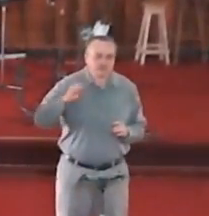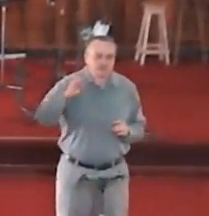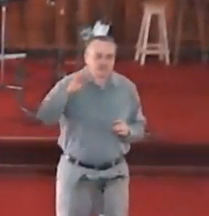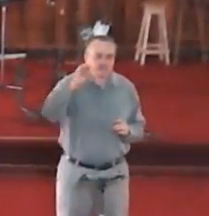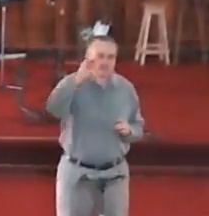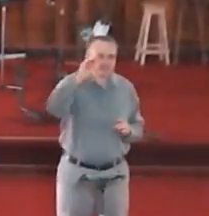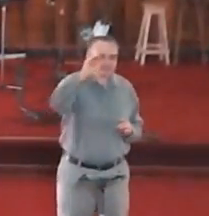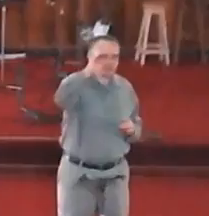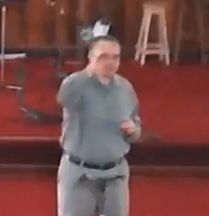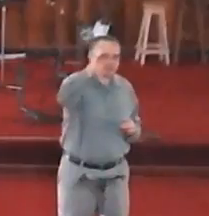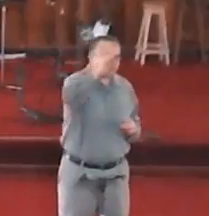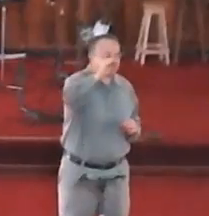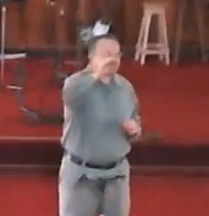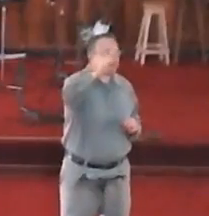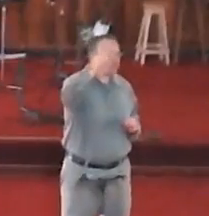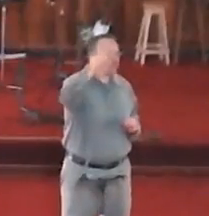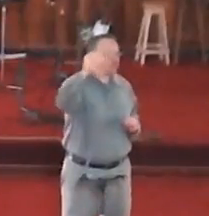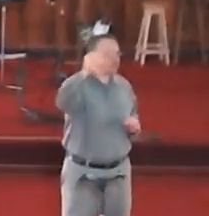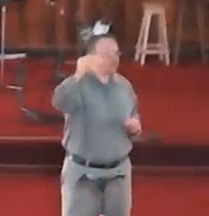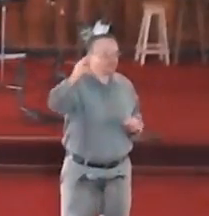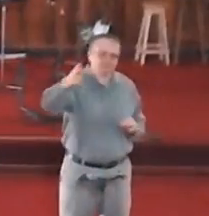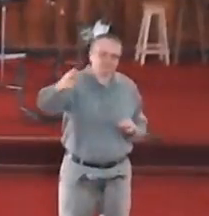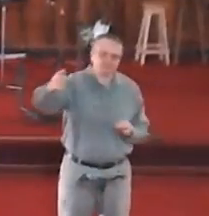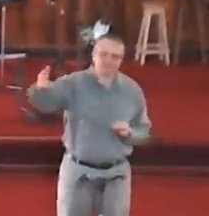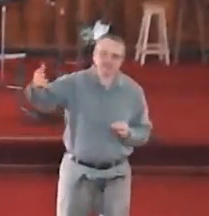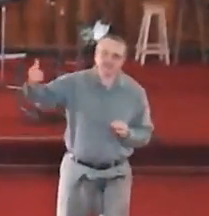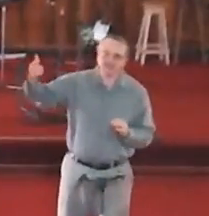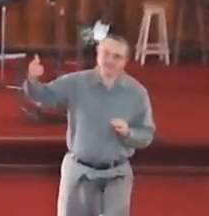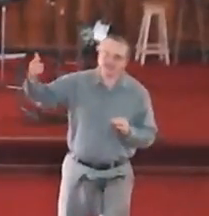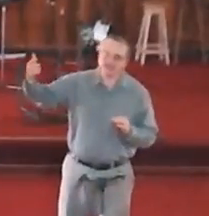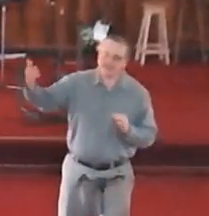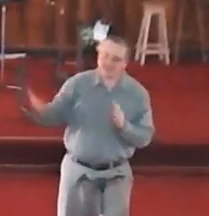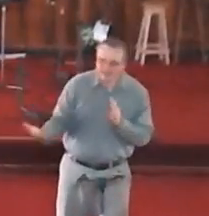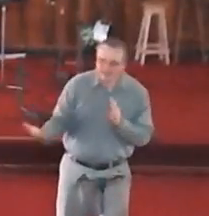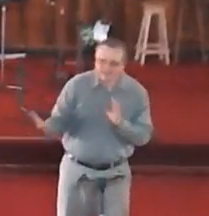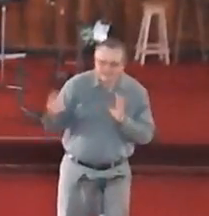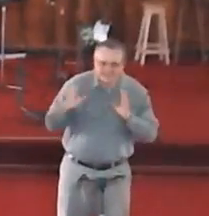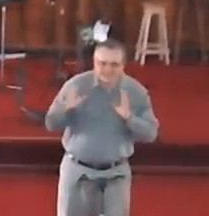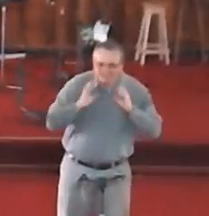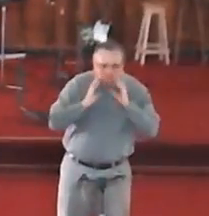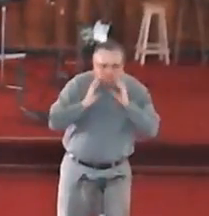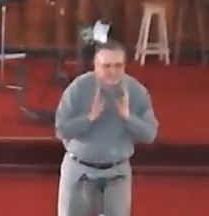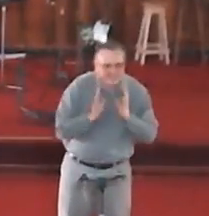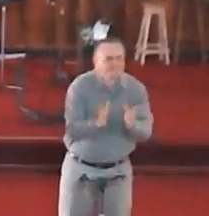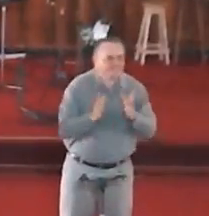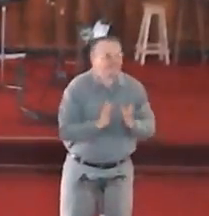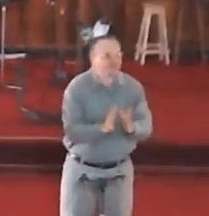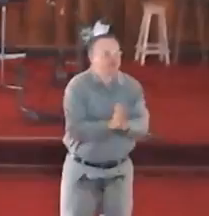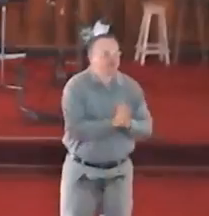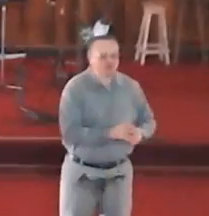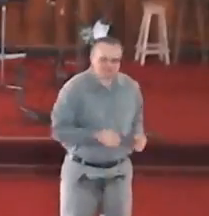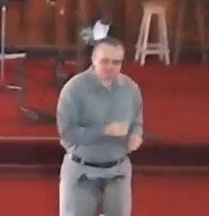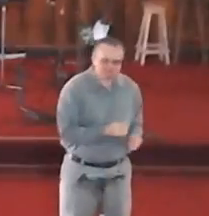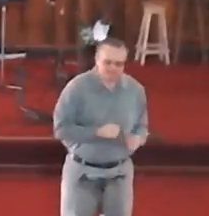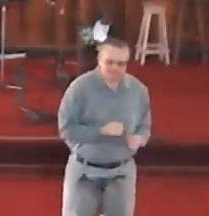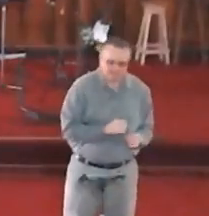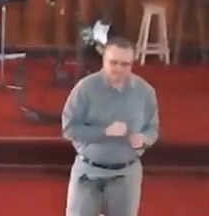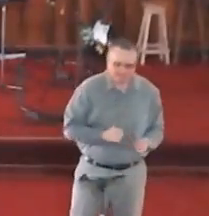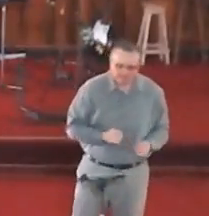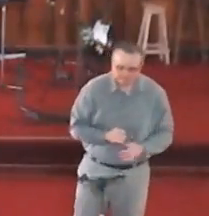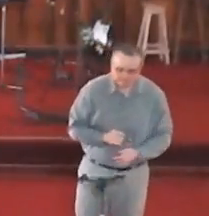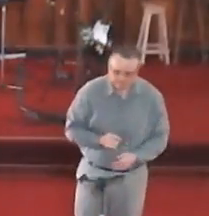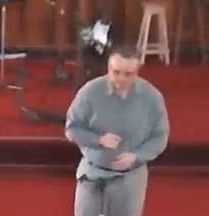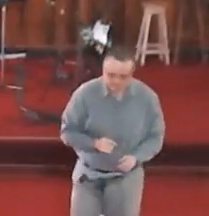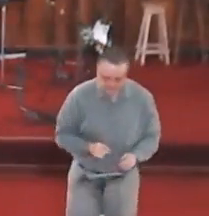path. Y este Bernabé, hijo de consolación, tenía una boca que hacía lo mismo. And